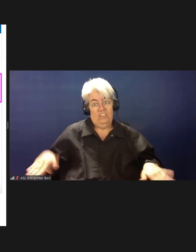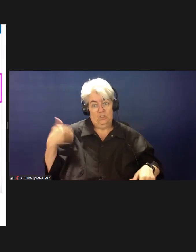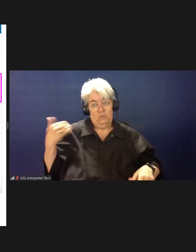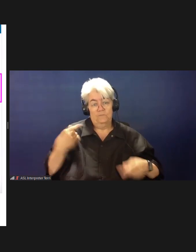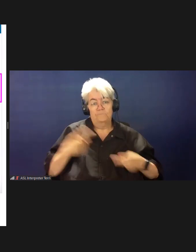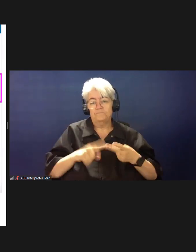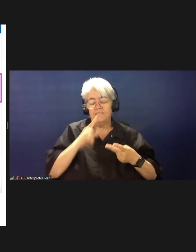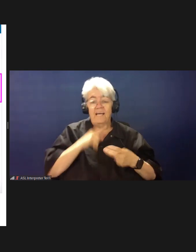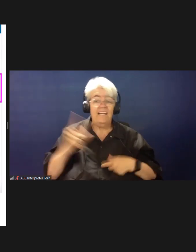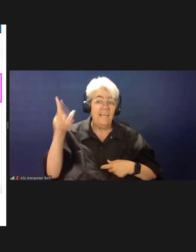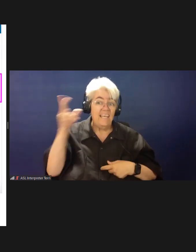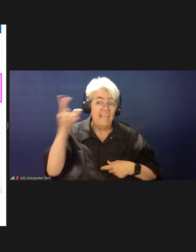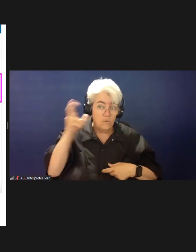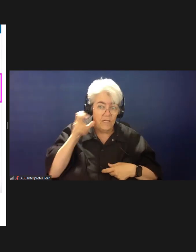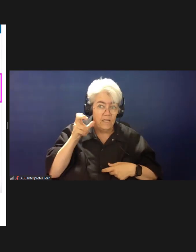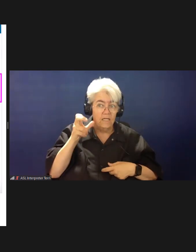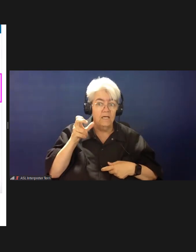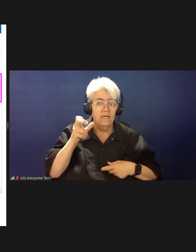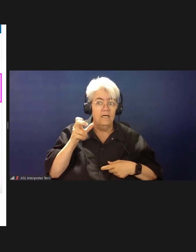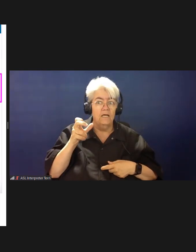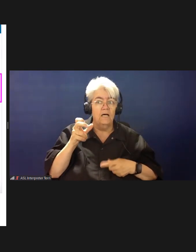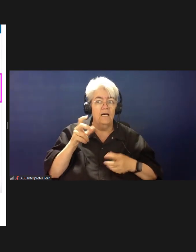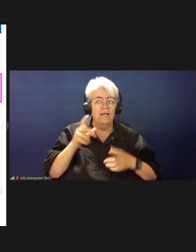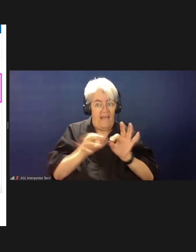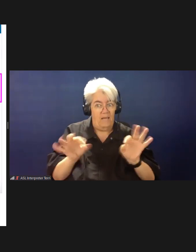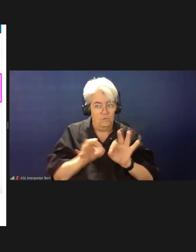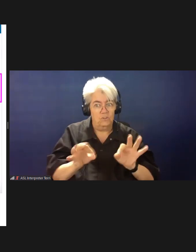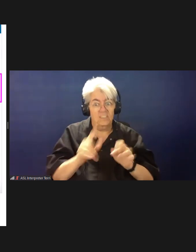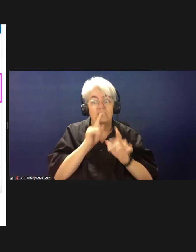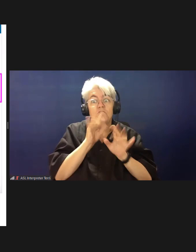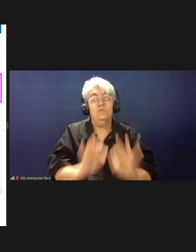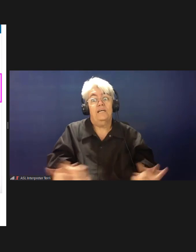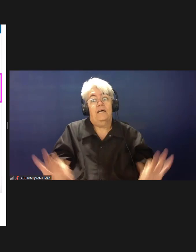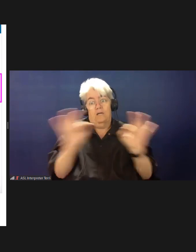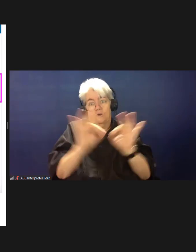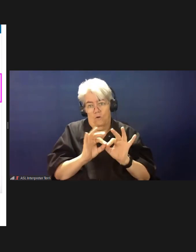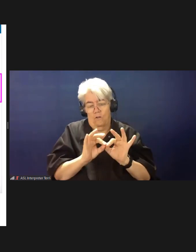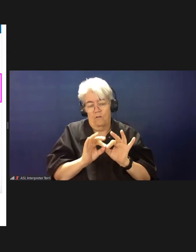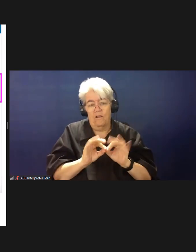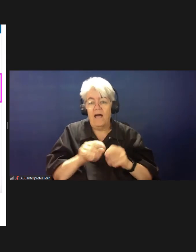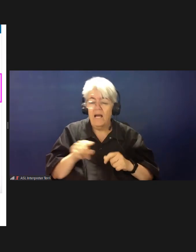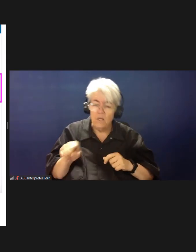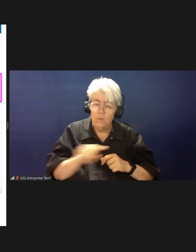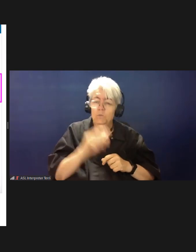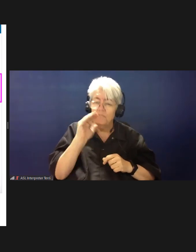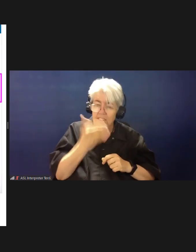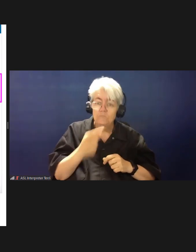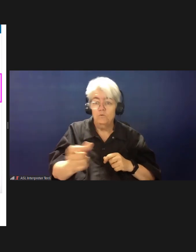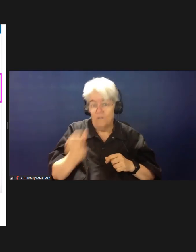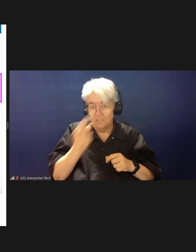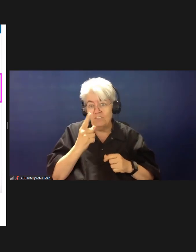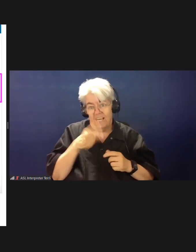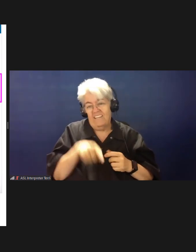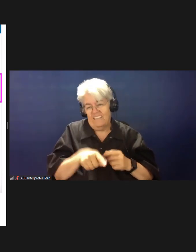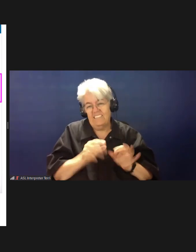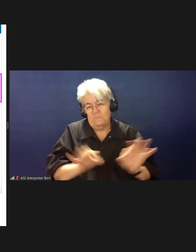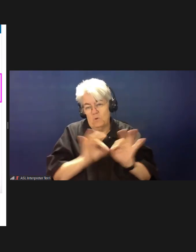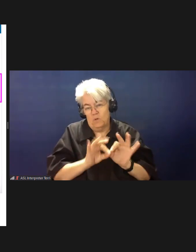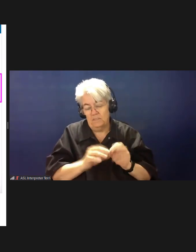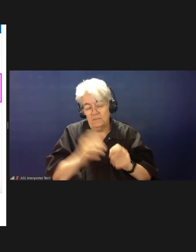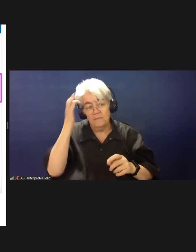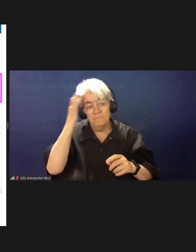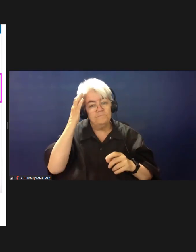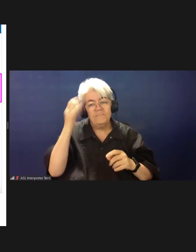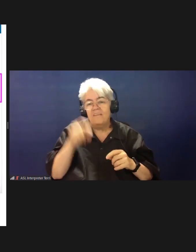receptive language is a critical part of that. And you seem to understand the importance of that. This